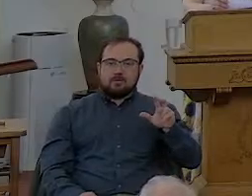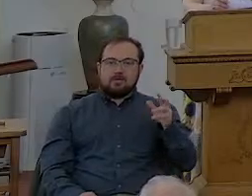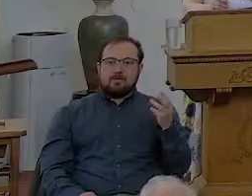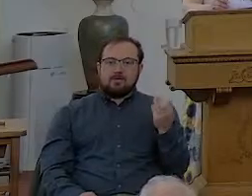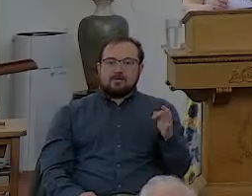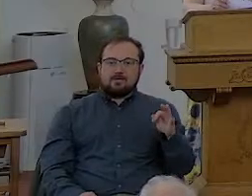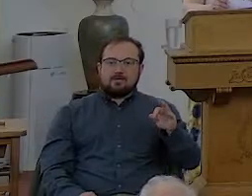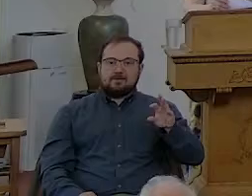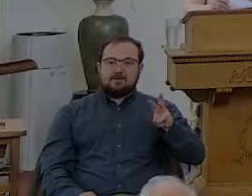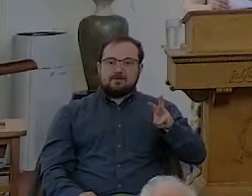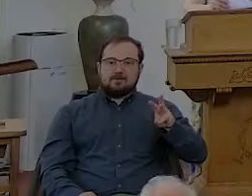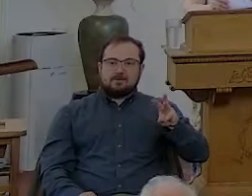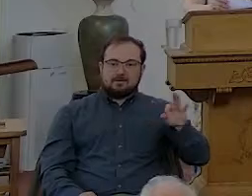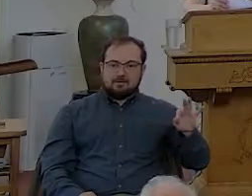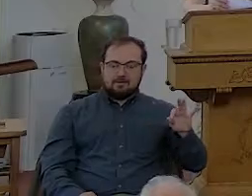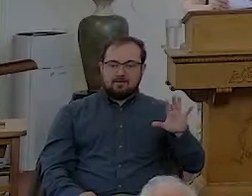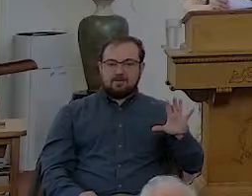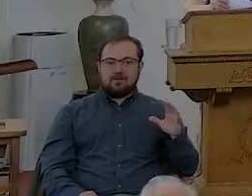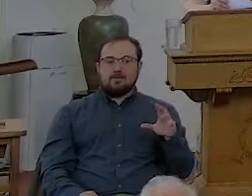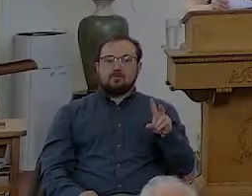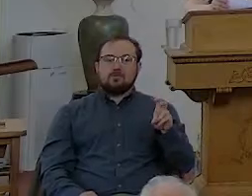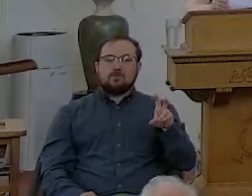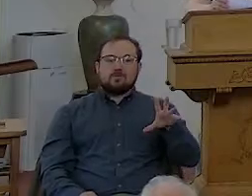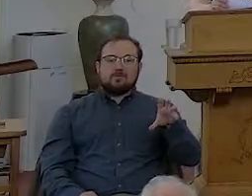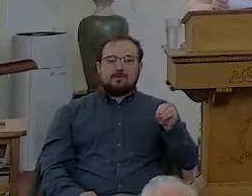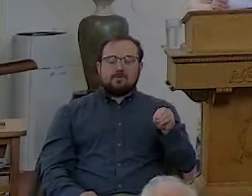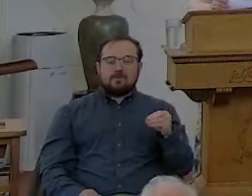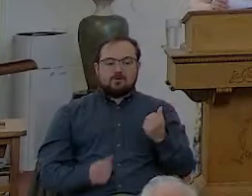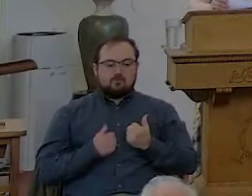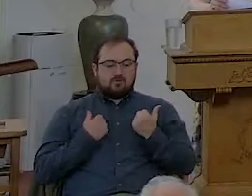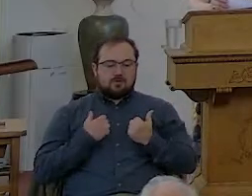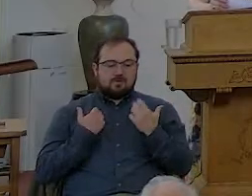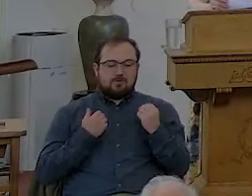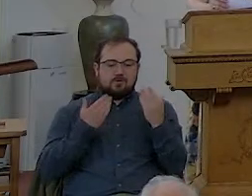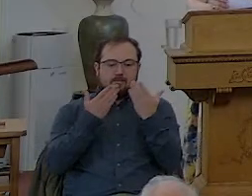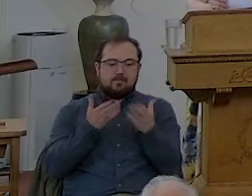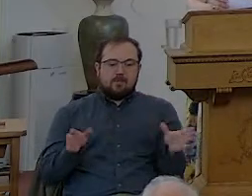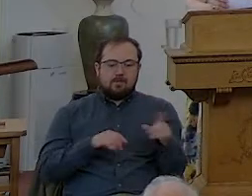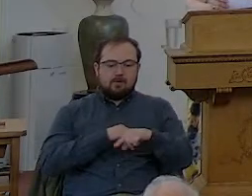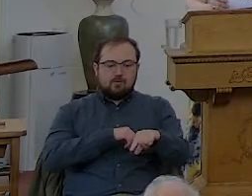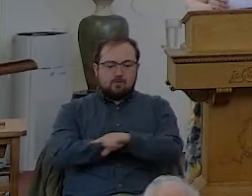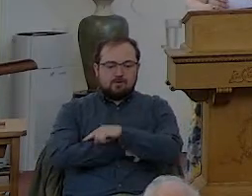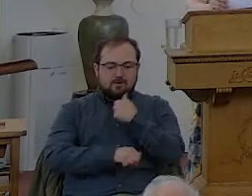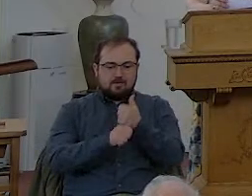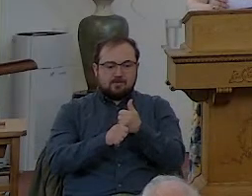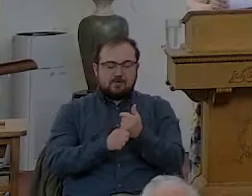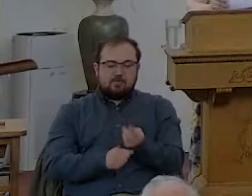over 250 residential and public gardens.